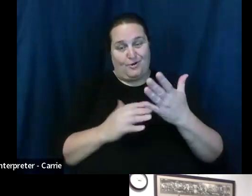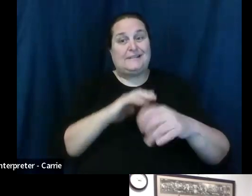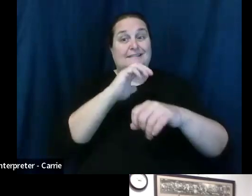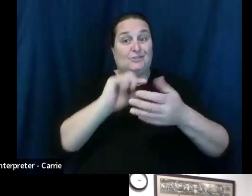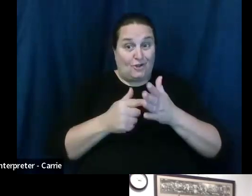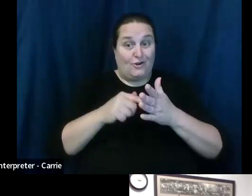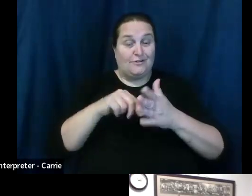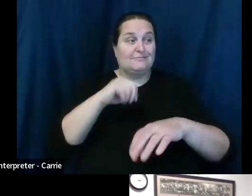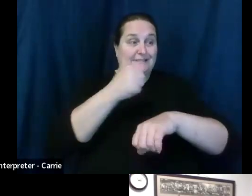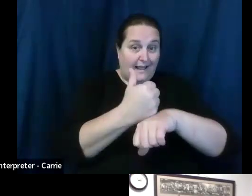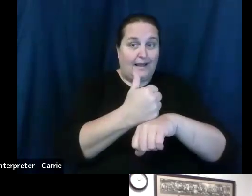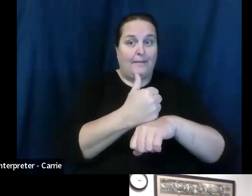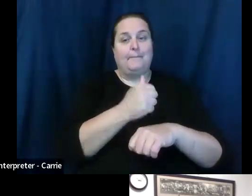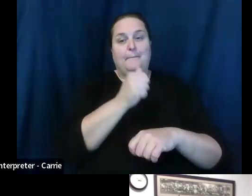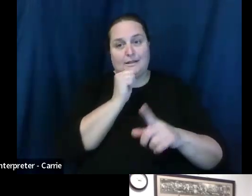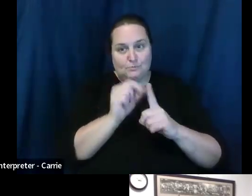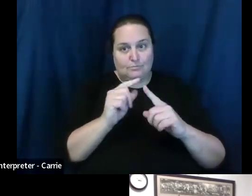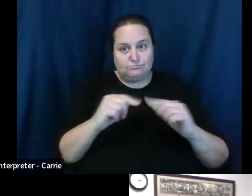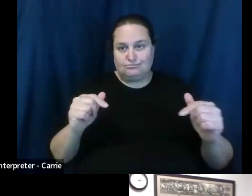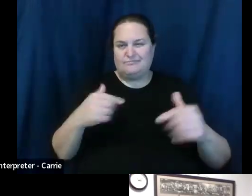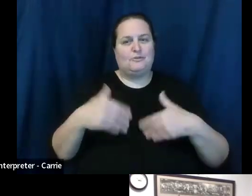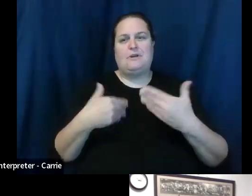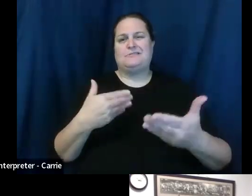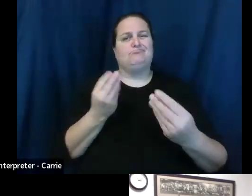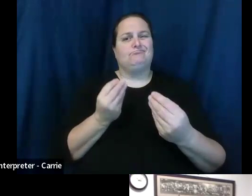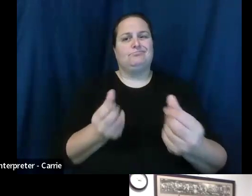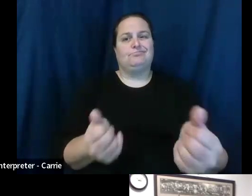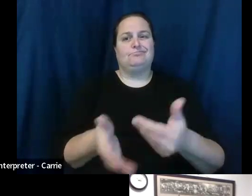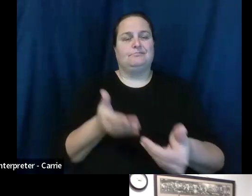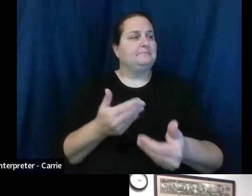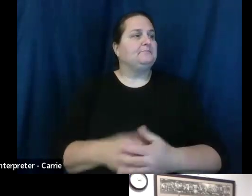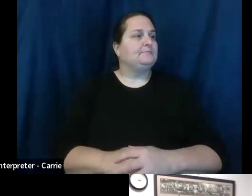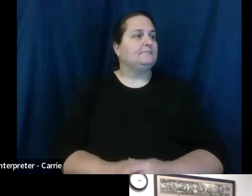gets. All right, so I'm going to go ahead and log back in.